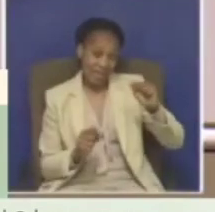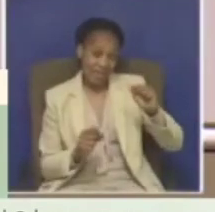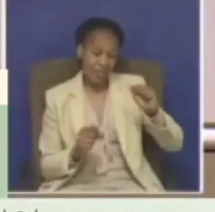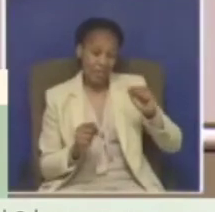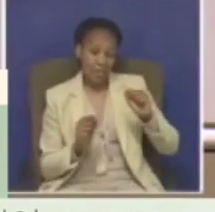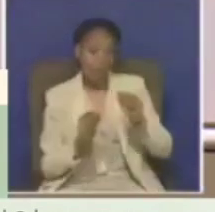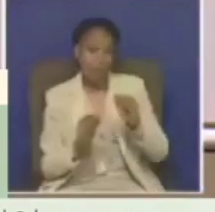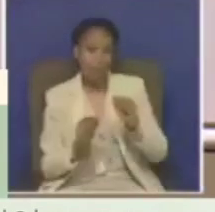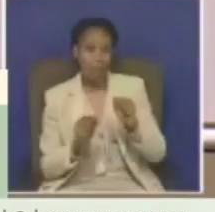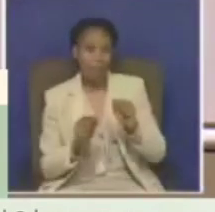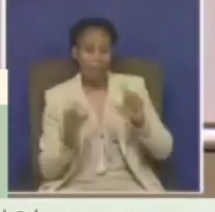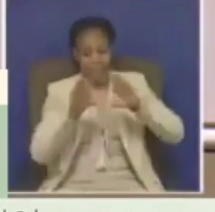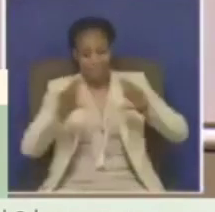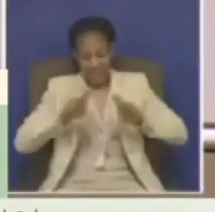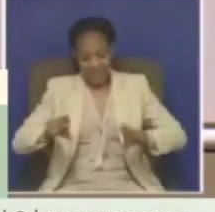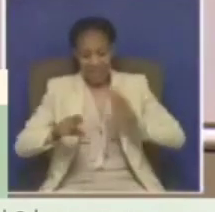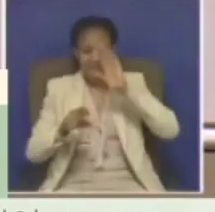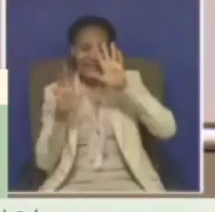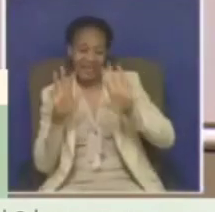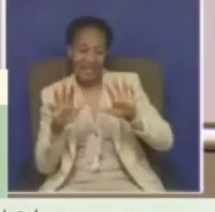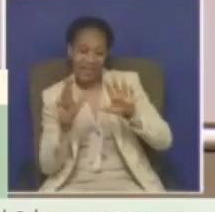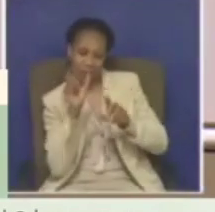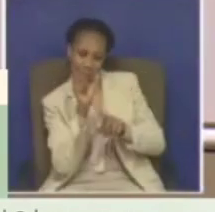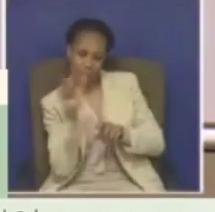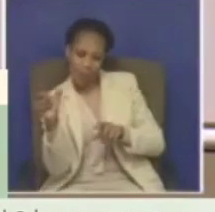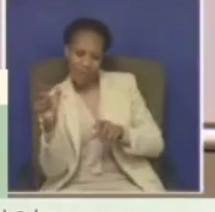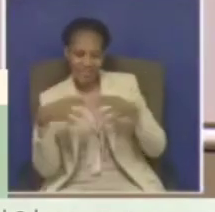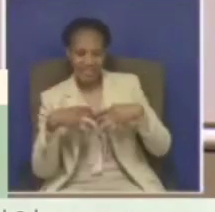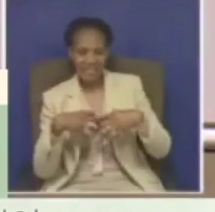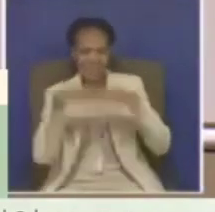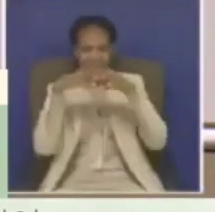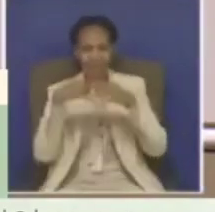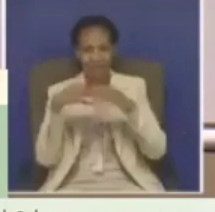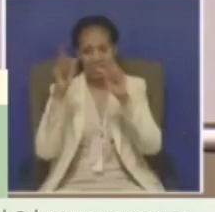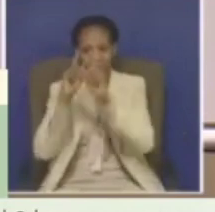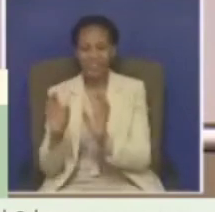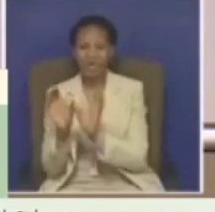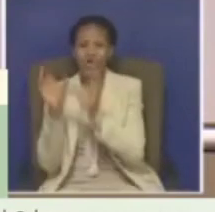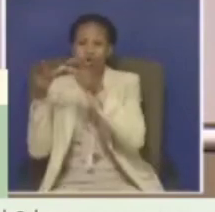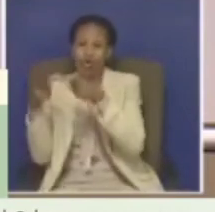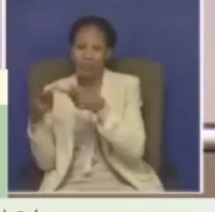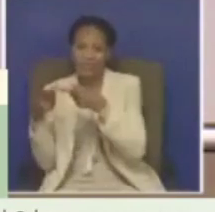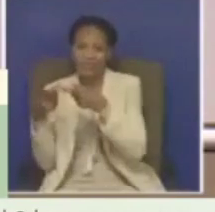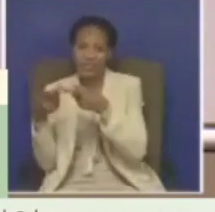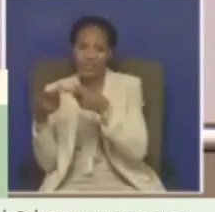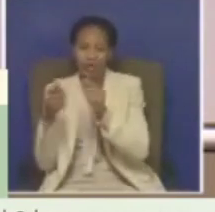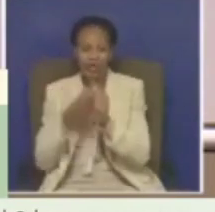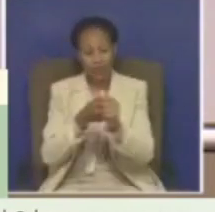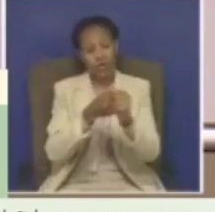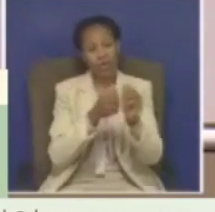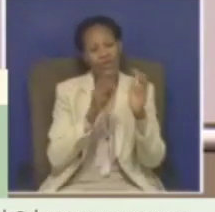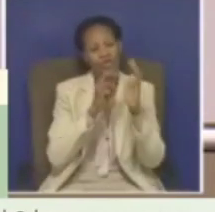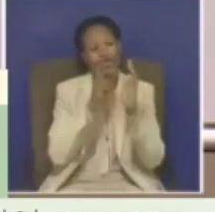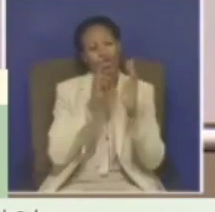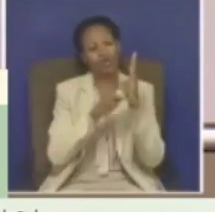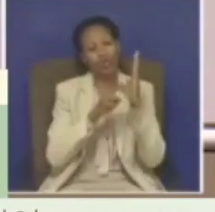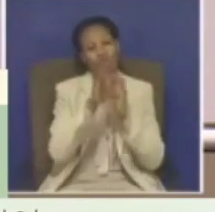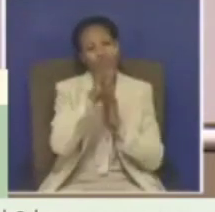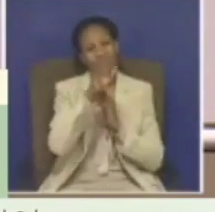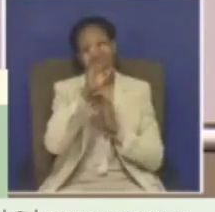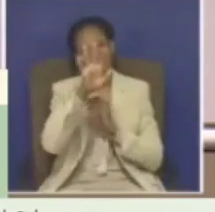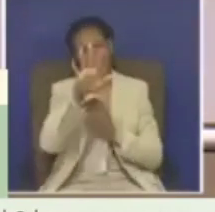replace in paragraph 9 the words establish an ad hoc committee in terms of Rule